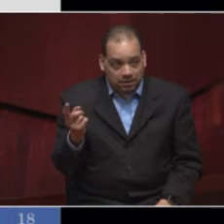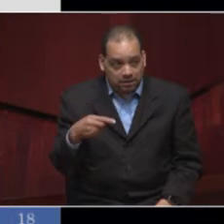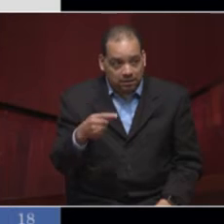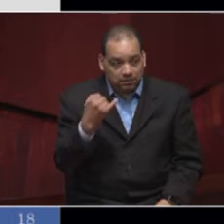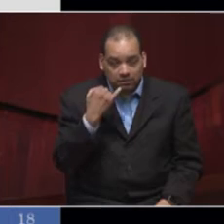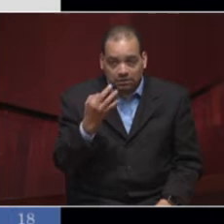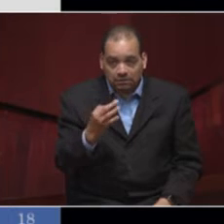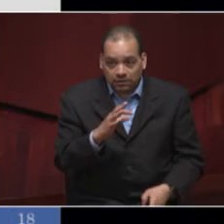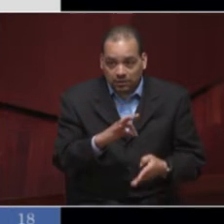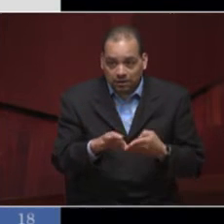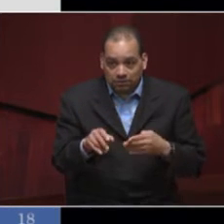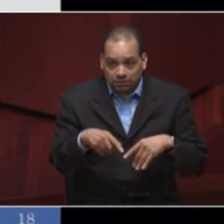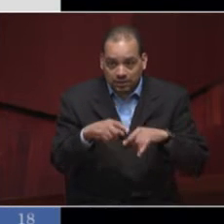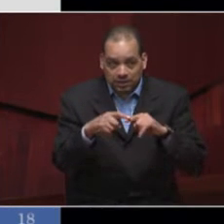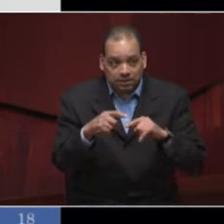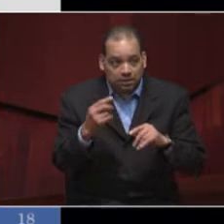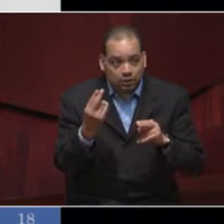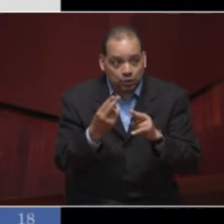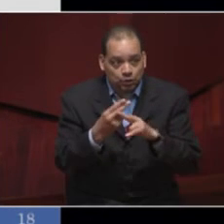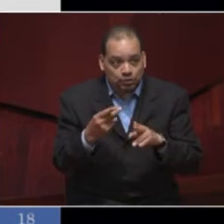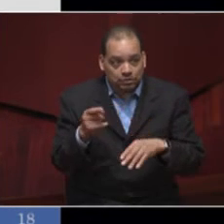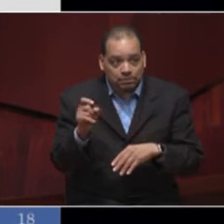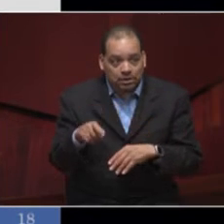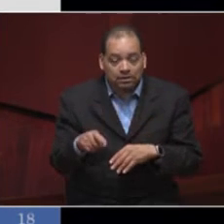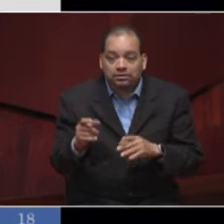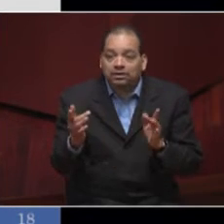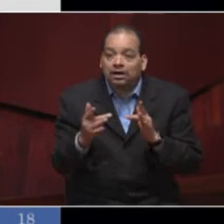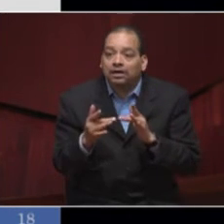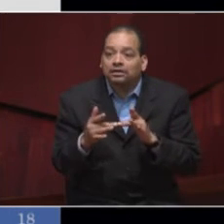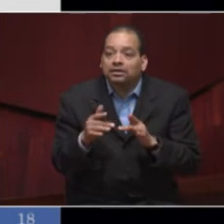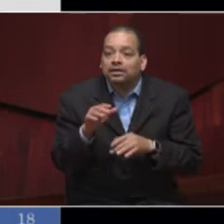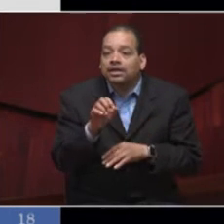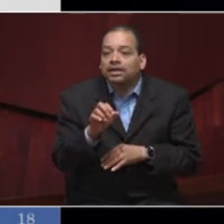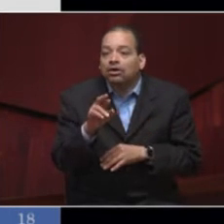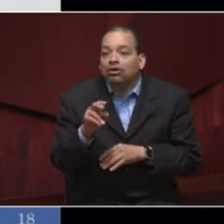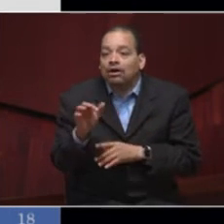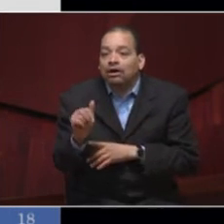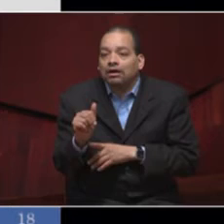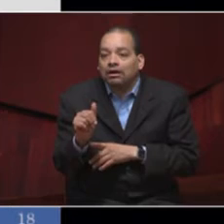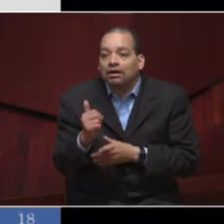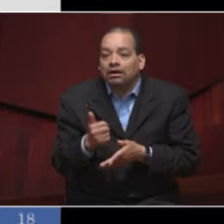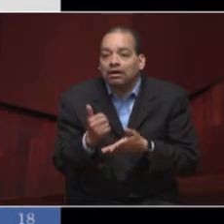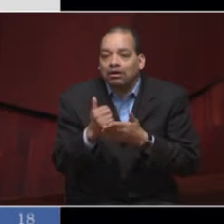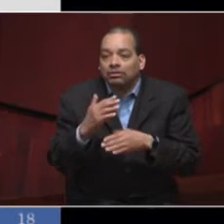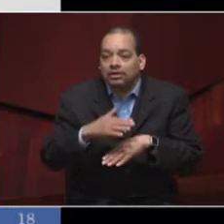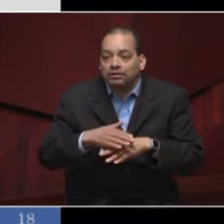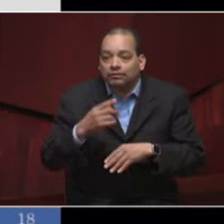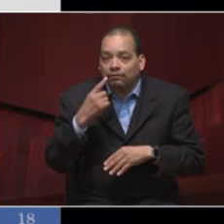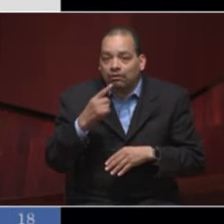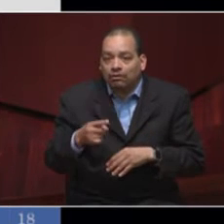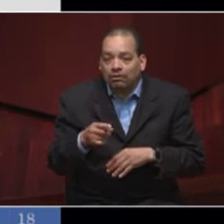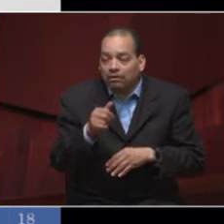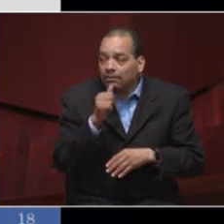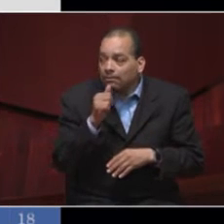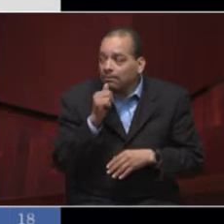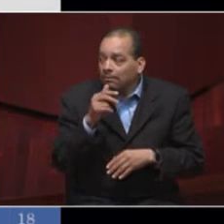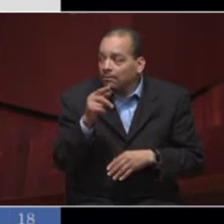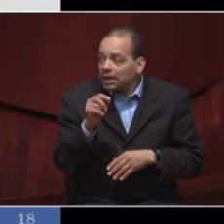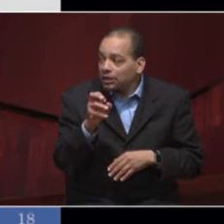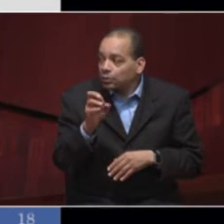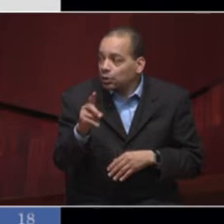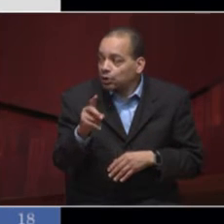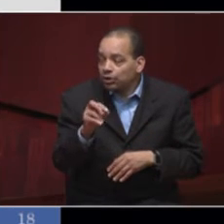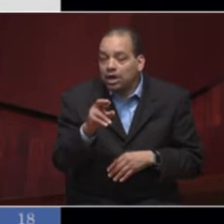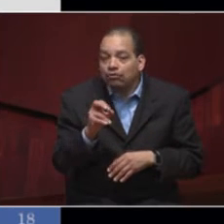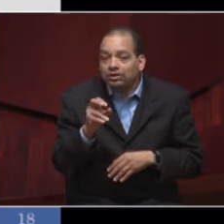is suspended, the user must contact the ERA help desk to have his account password reset. There